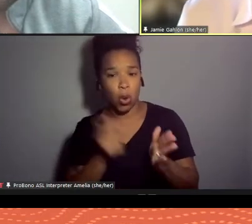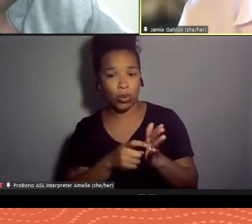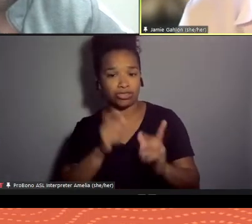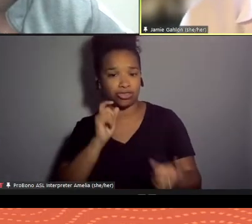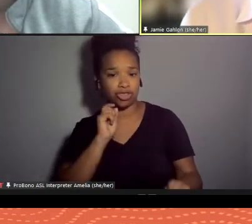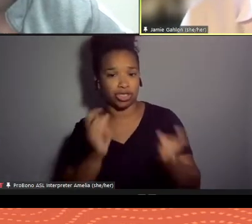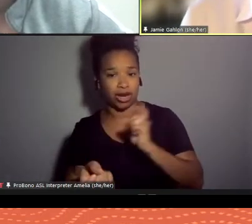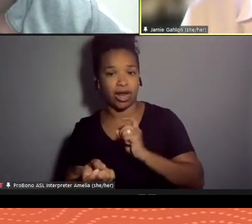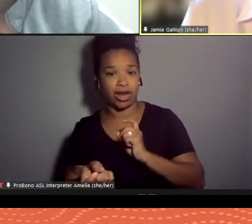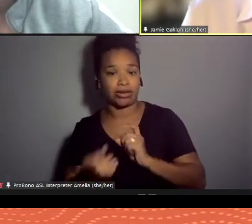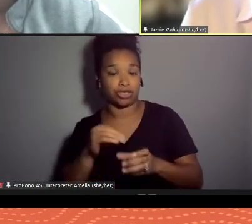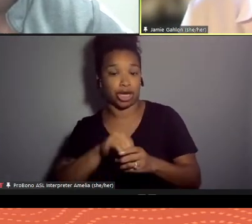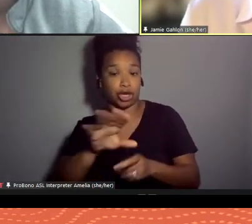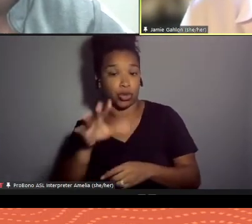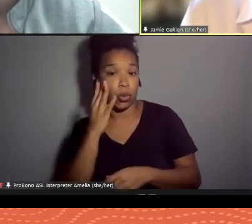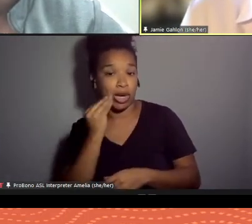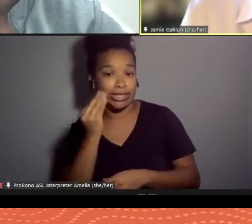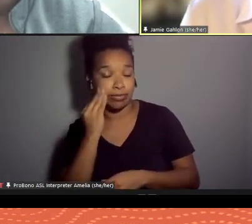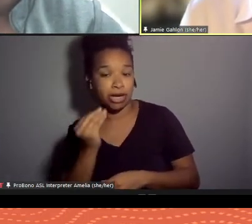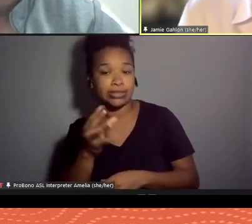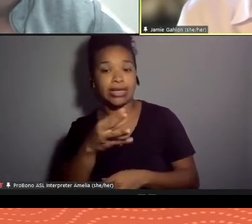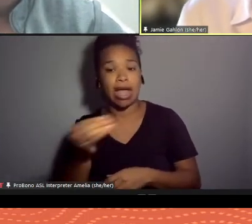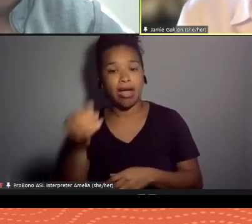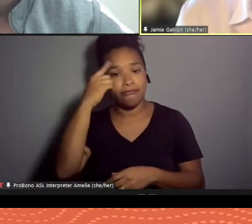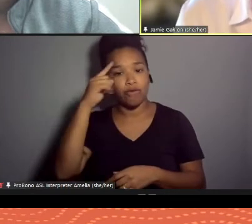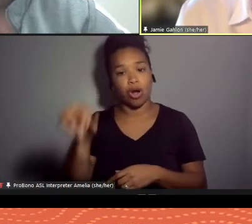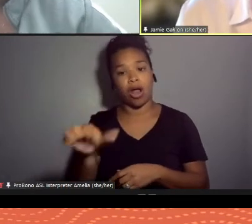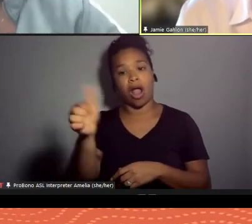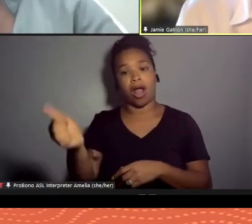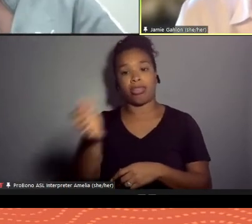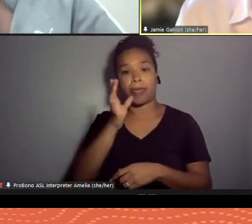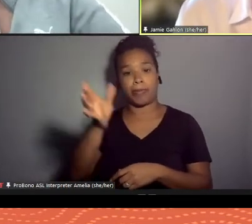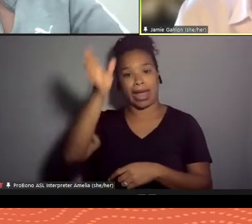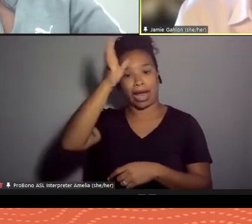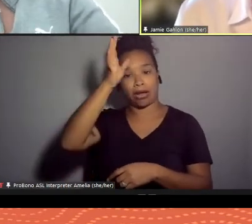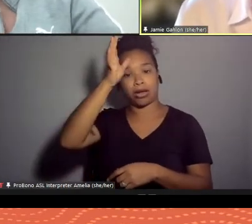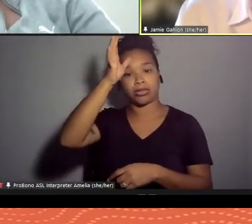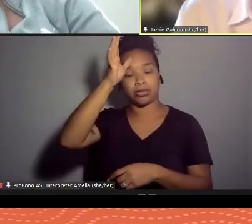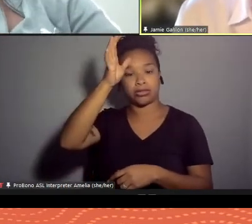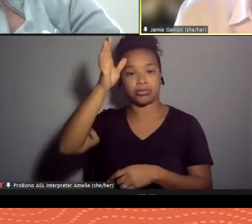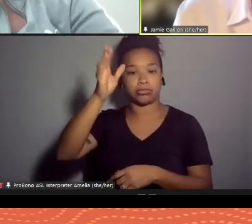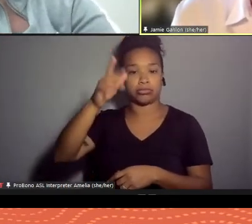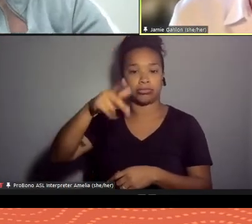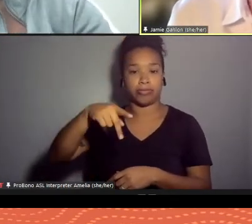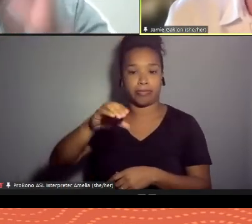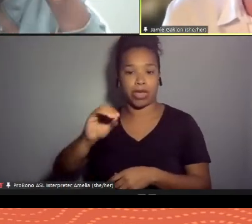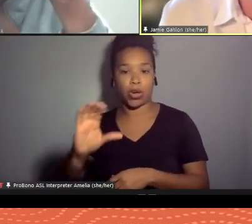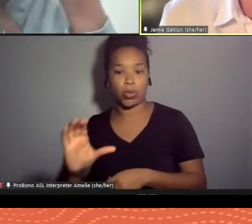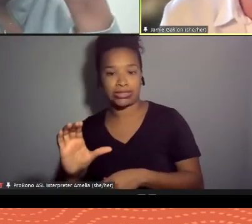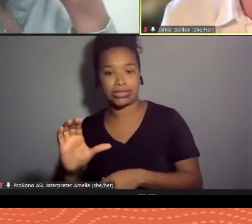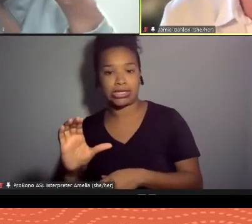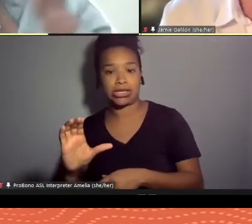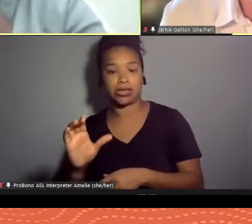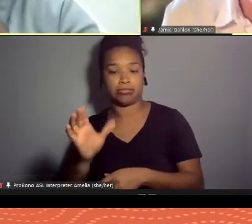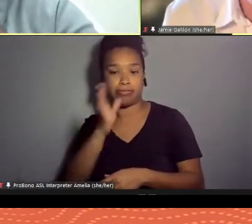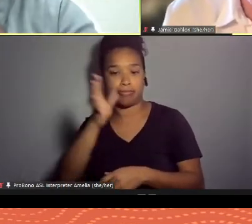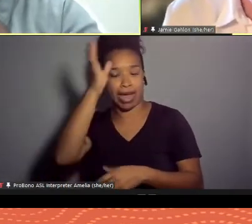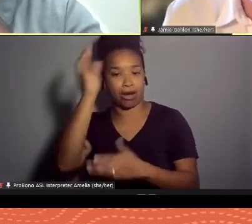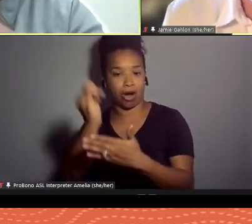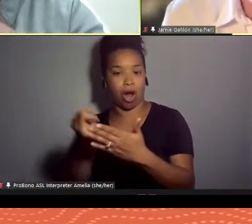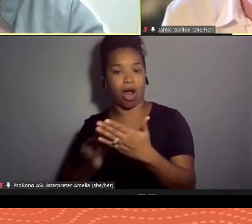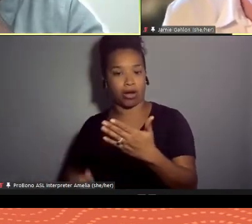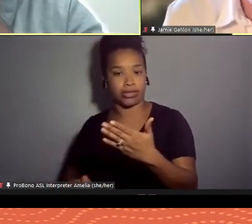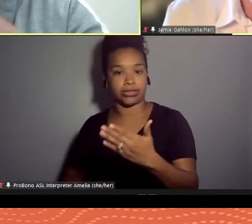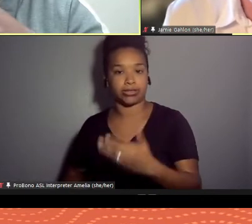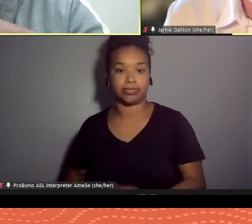own experience and for other parent artists of color in particular since you wrote this piece. I think